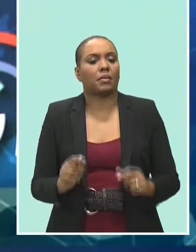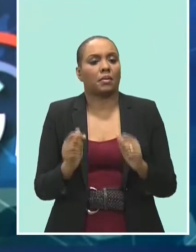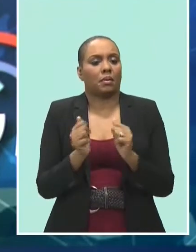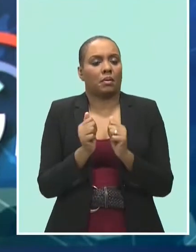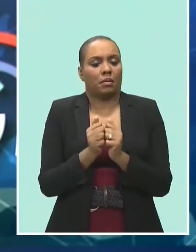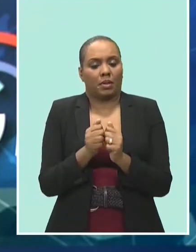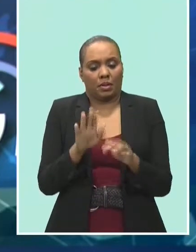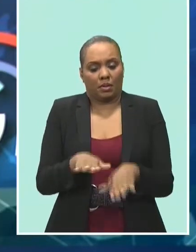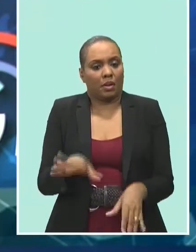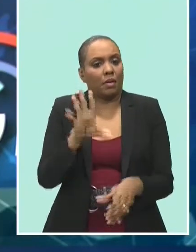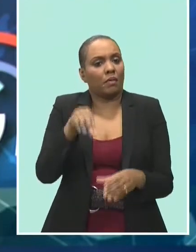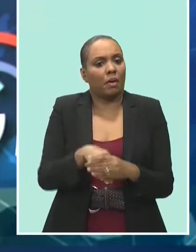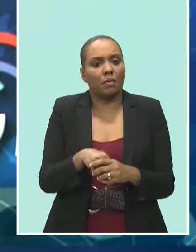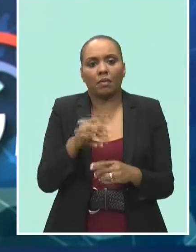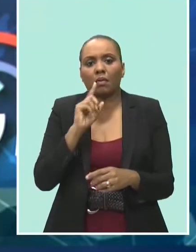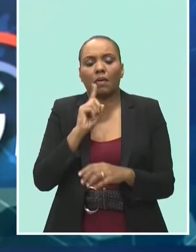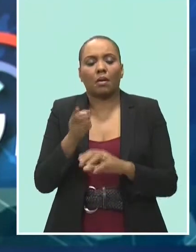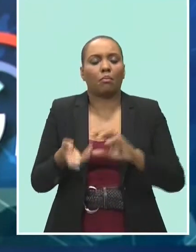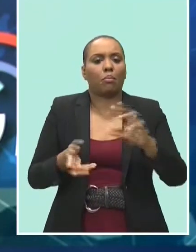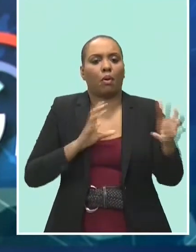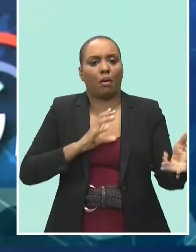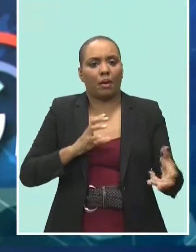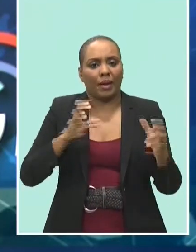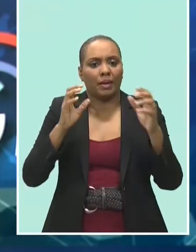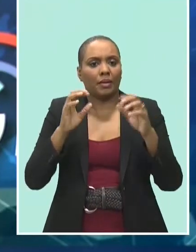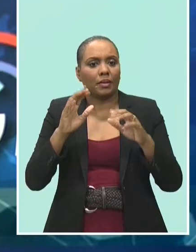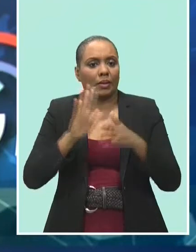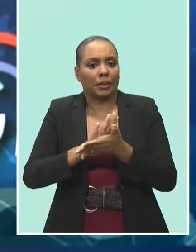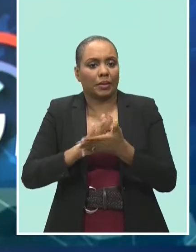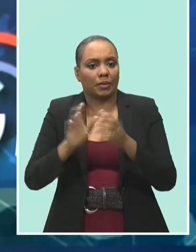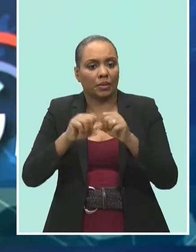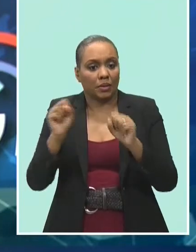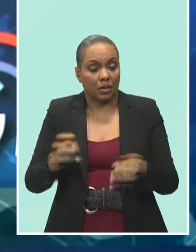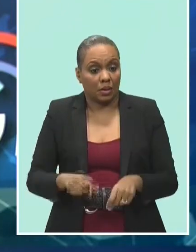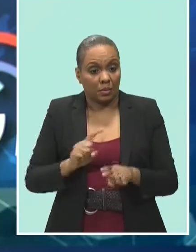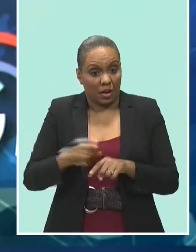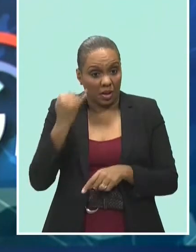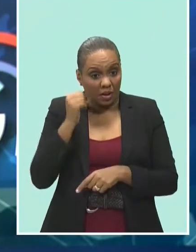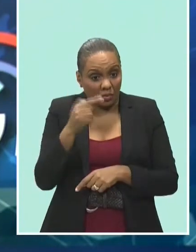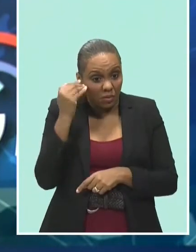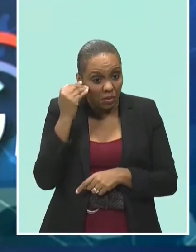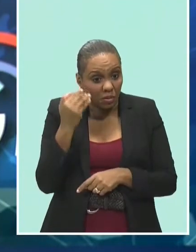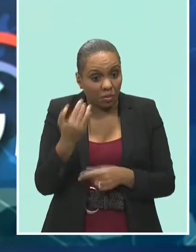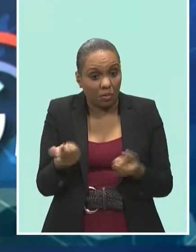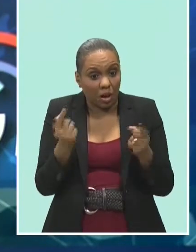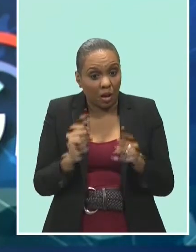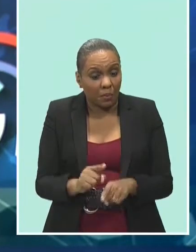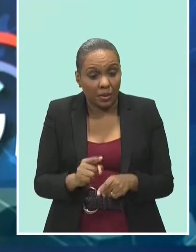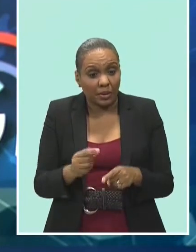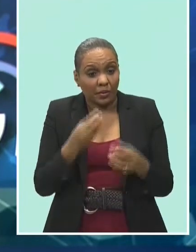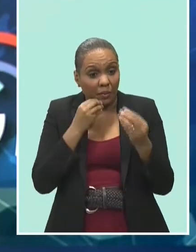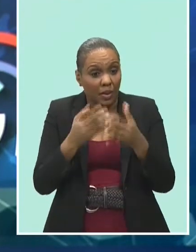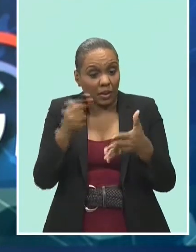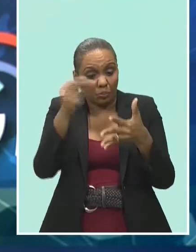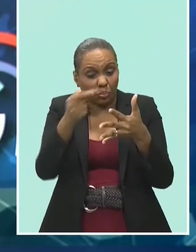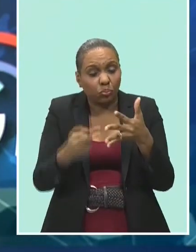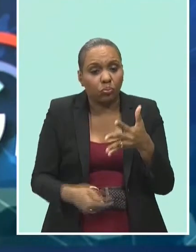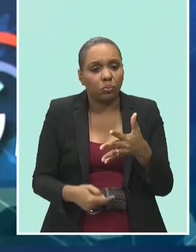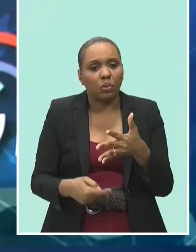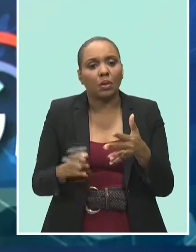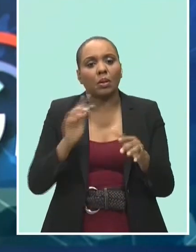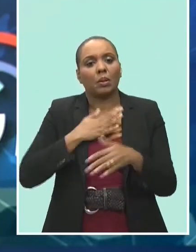system, Minister Bradshaw also made an appeal for anyone with information that can assist police with their investigations to